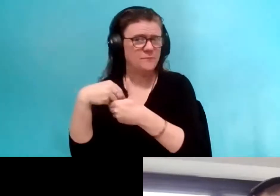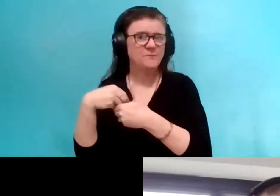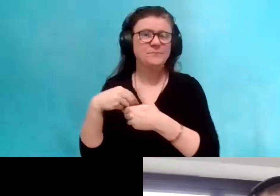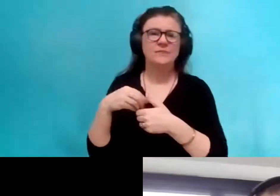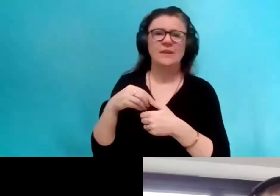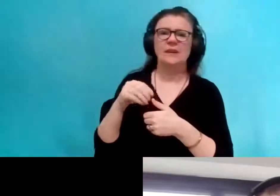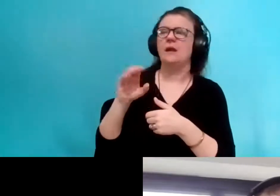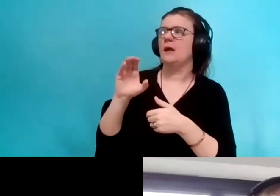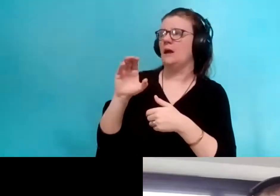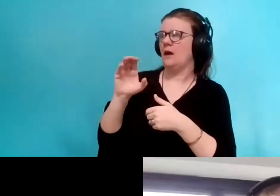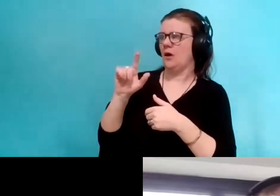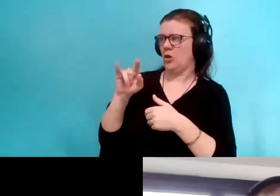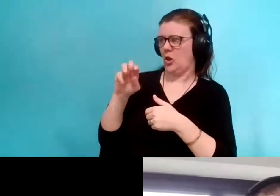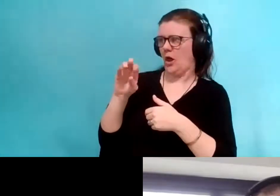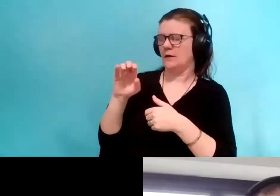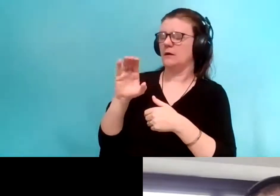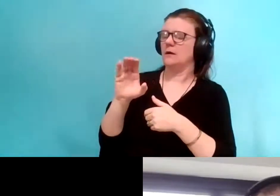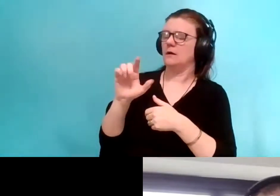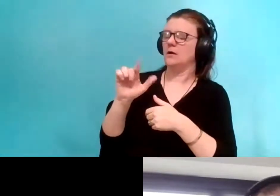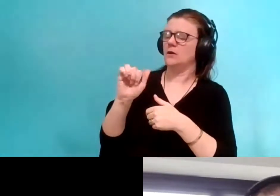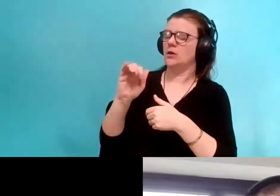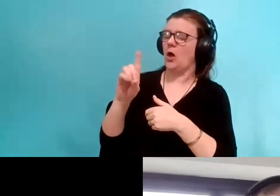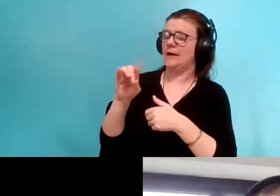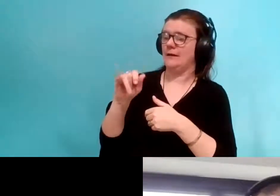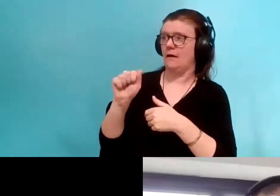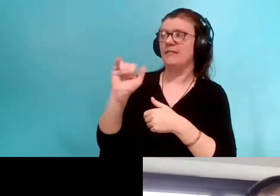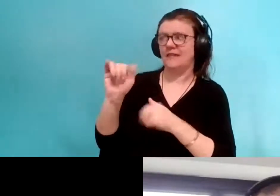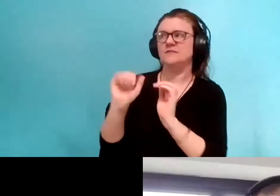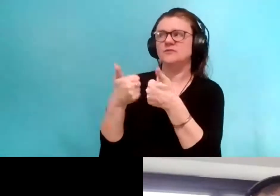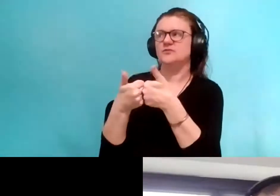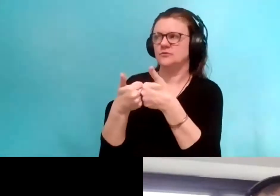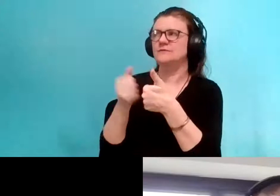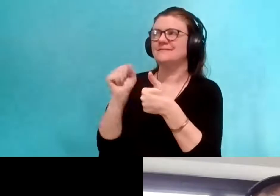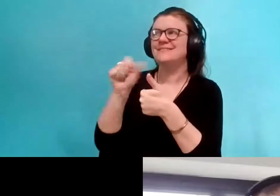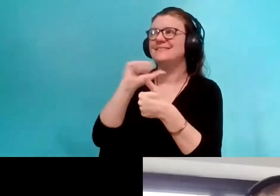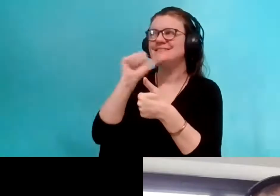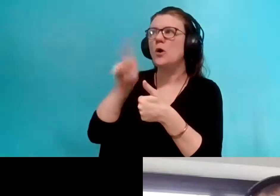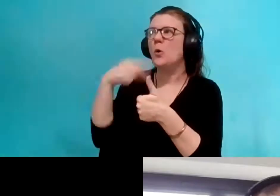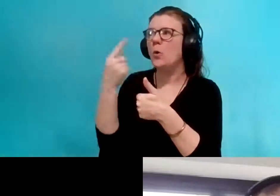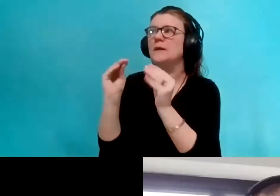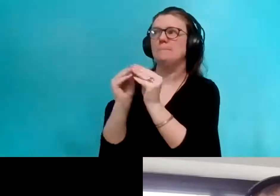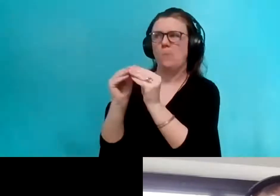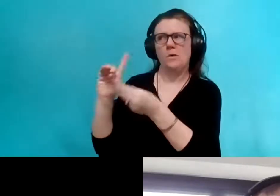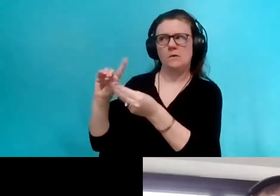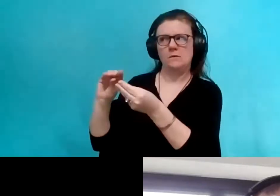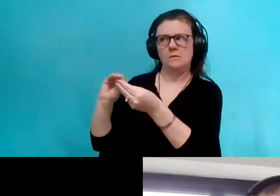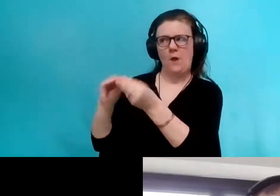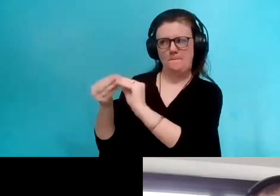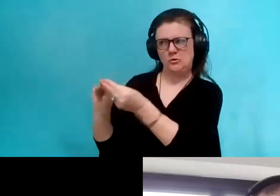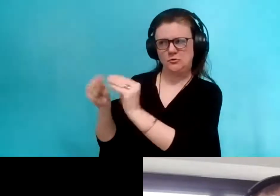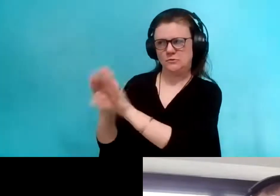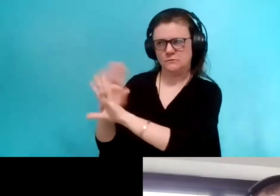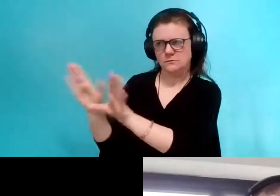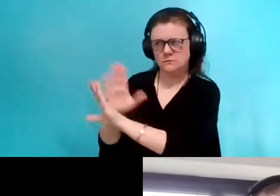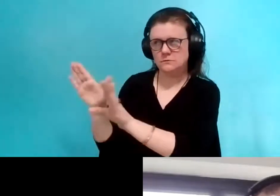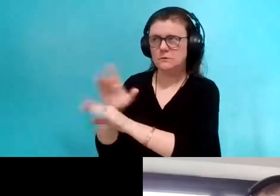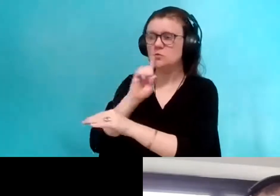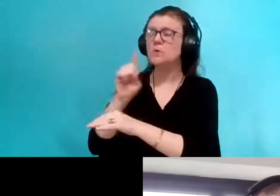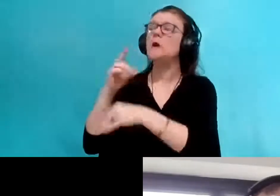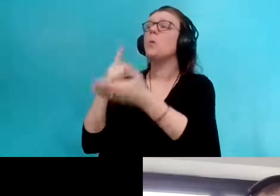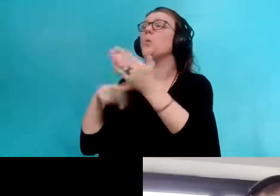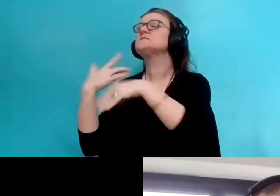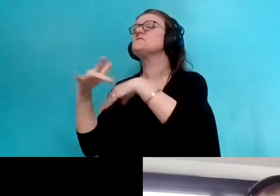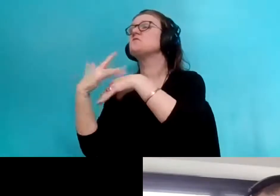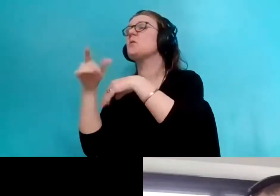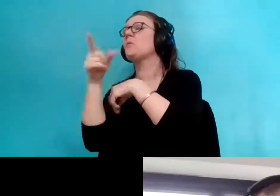the reason why it is important to bring people together, because quite often it's not just about producing more data, it's about understanding what's available,